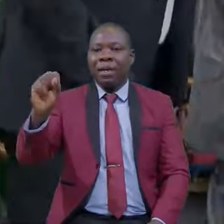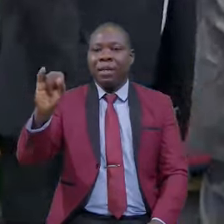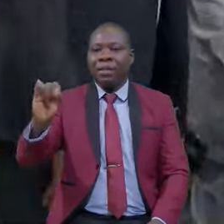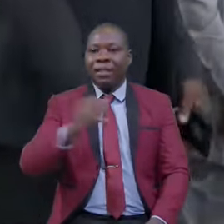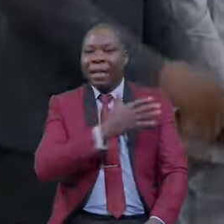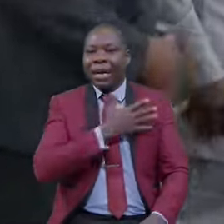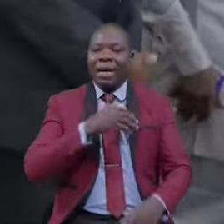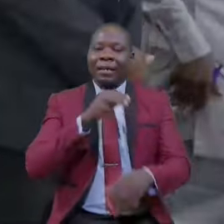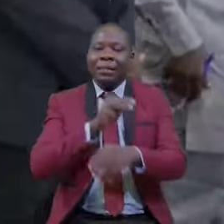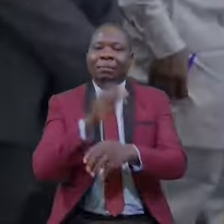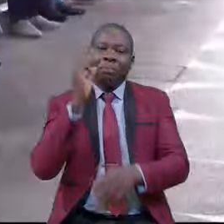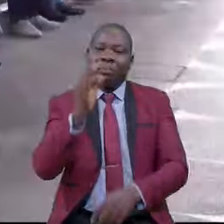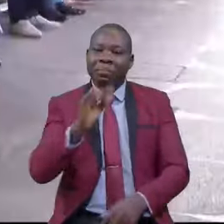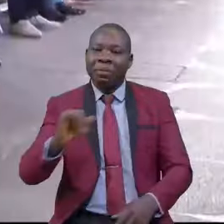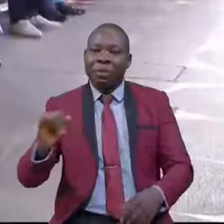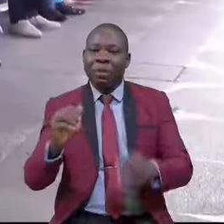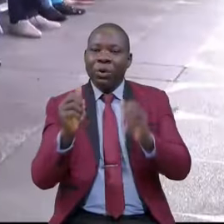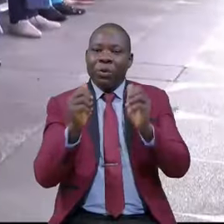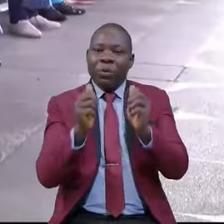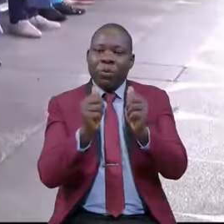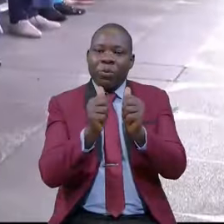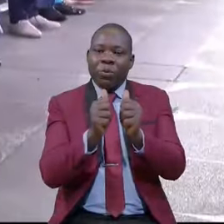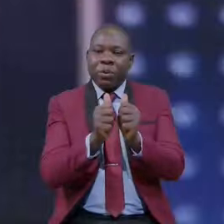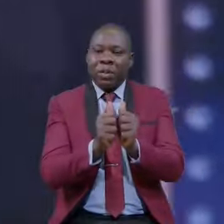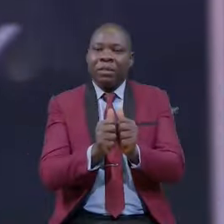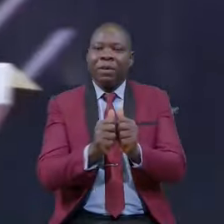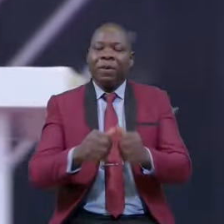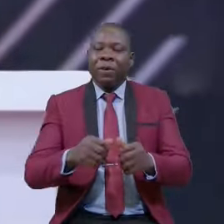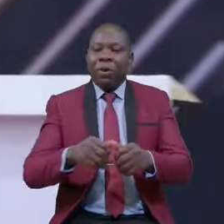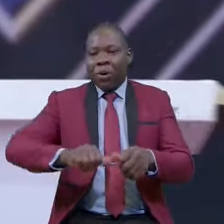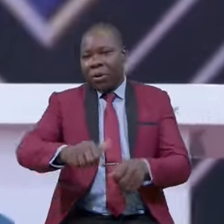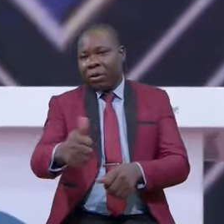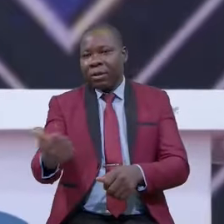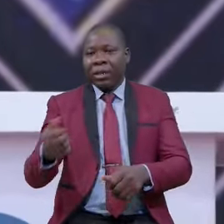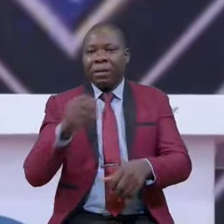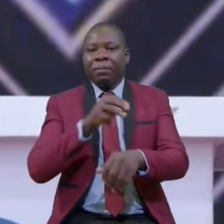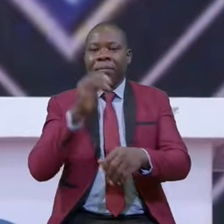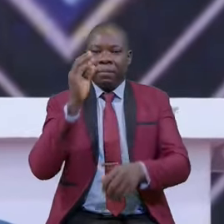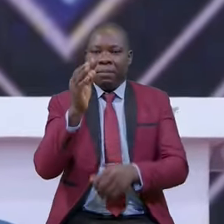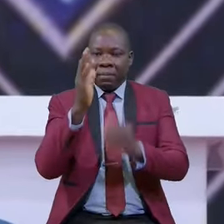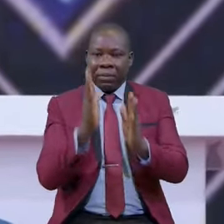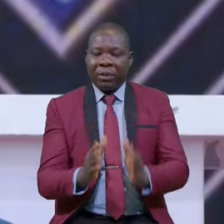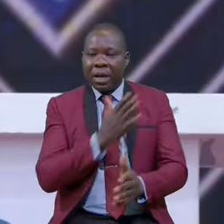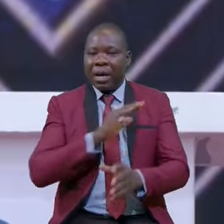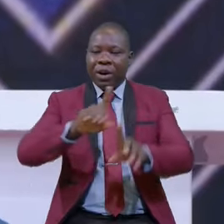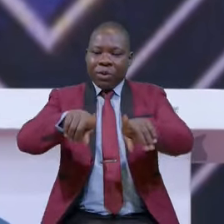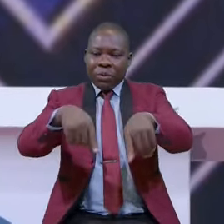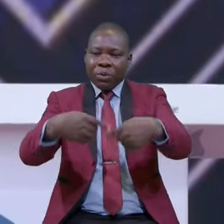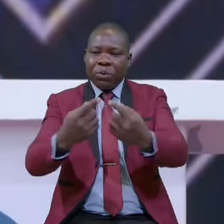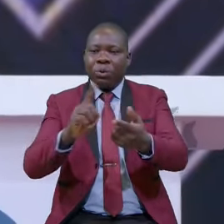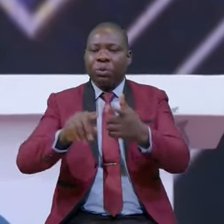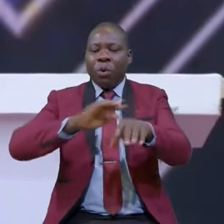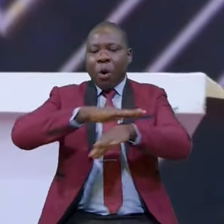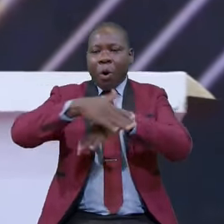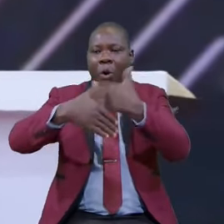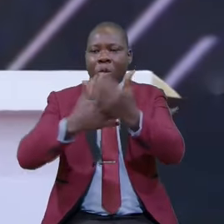ministry. With fellow ministers ministre, and reaching across the globe. Le monde.